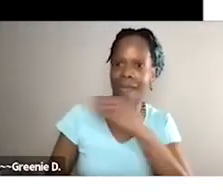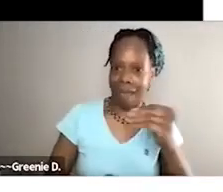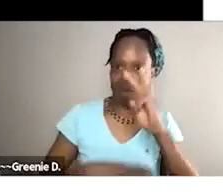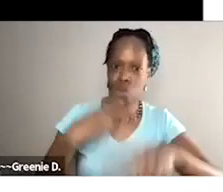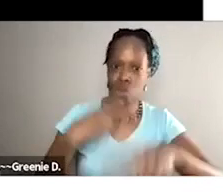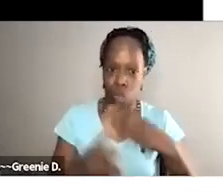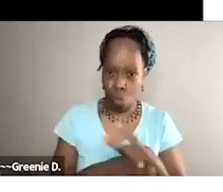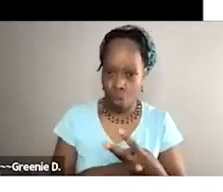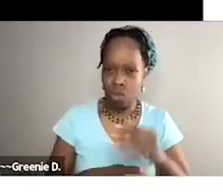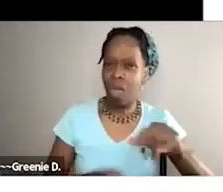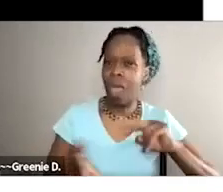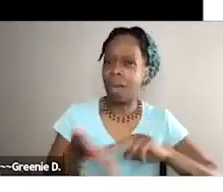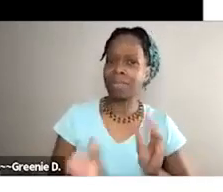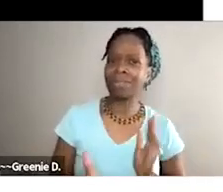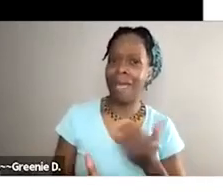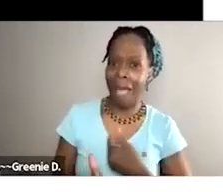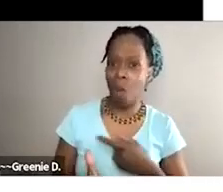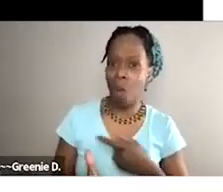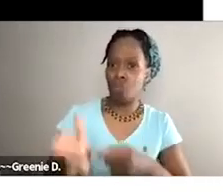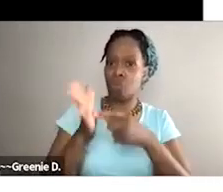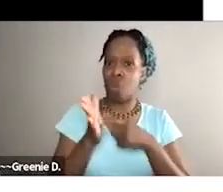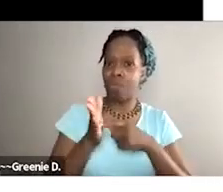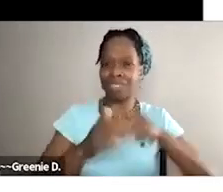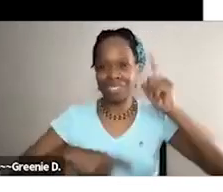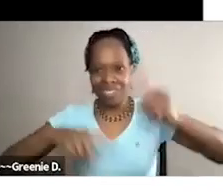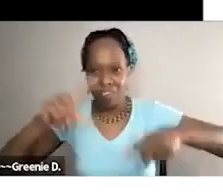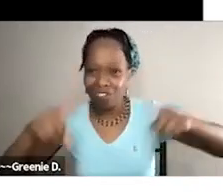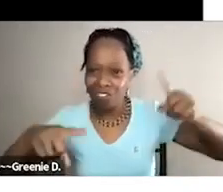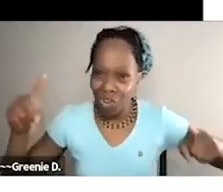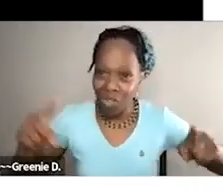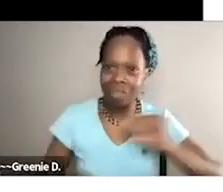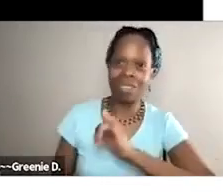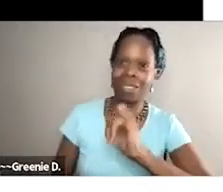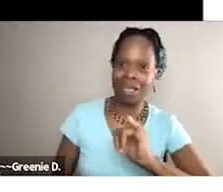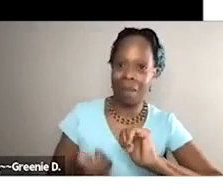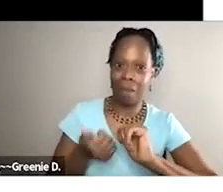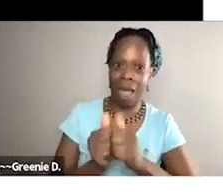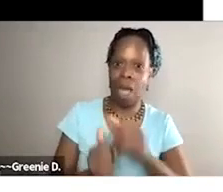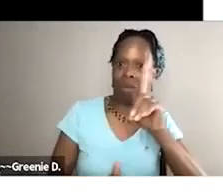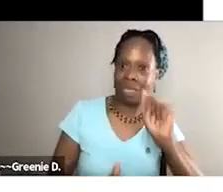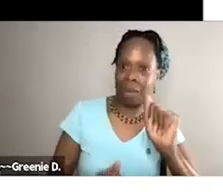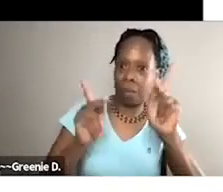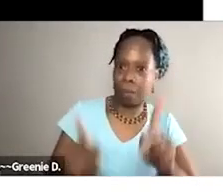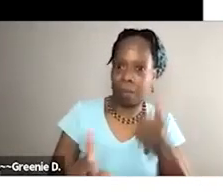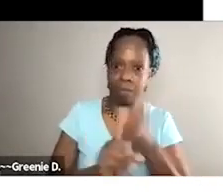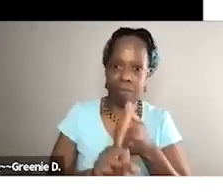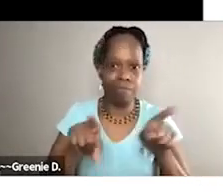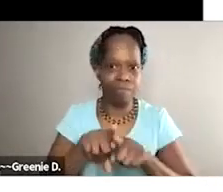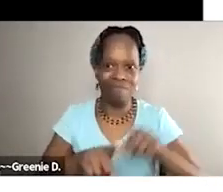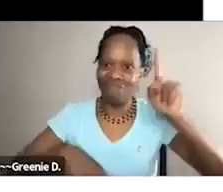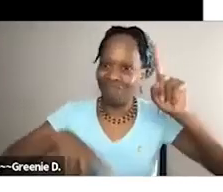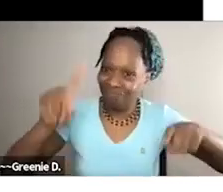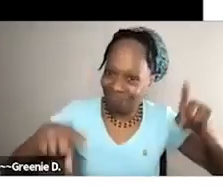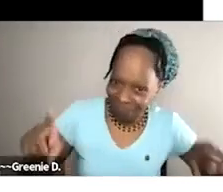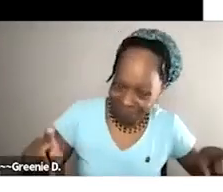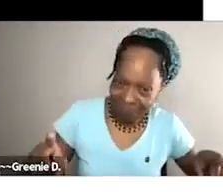and diverse as we are. So, truly welcoming environments consider and support disabilities